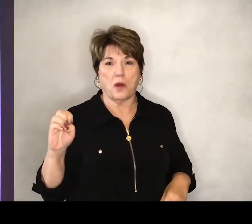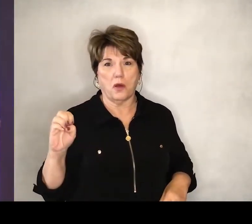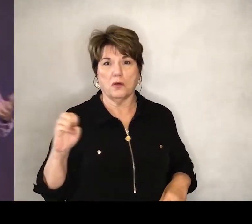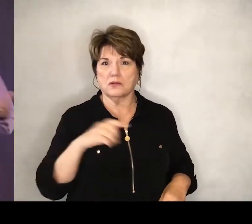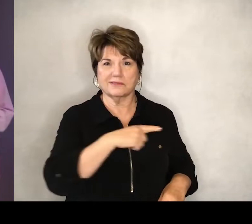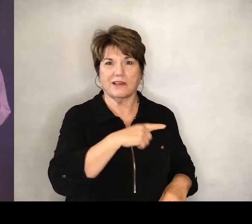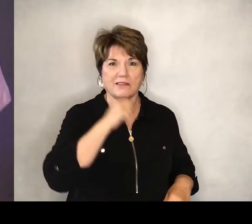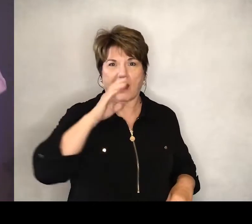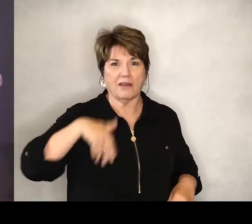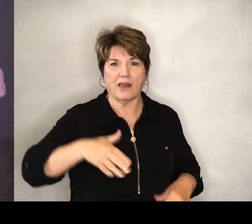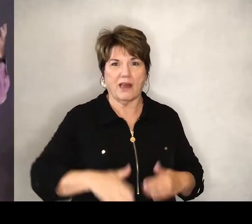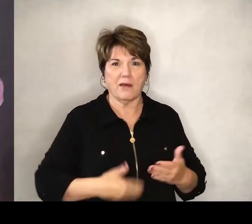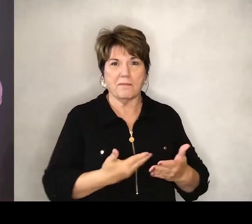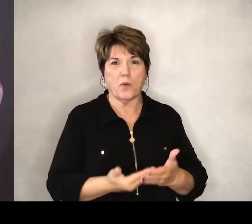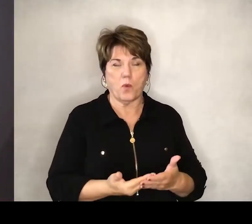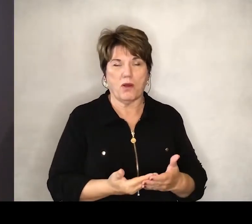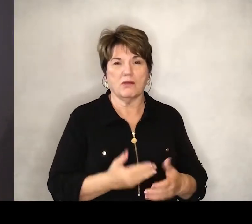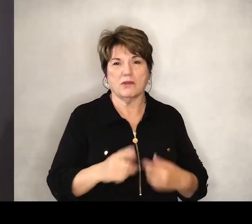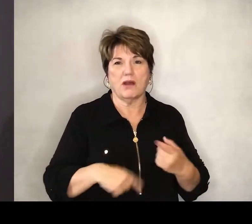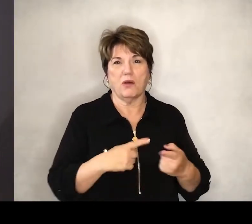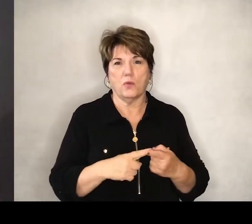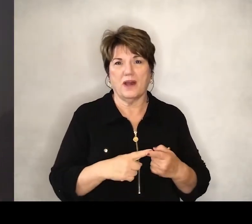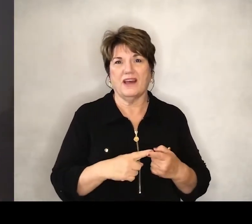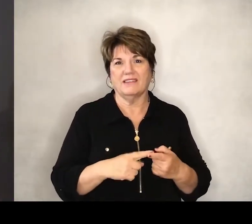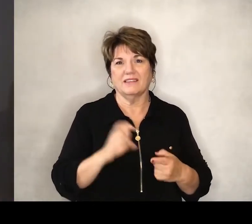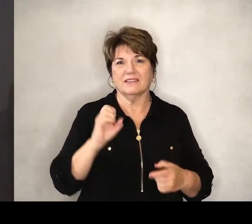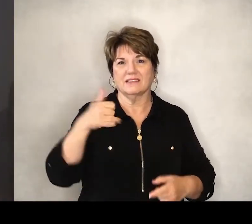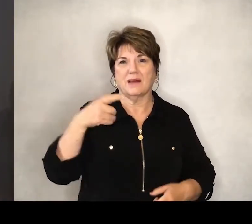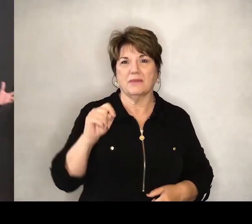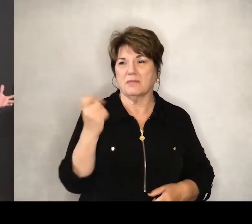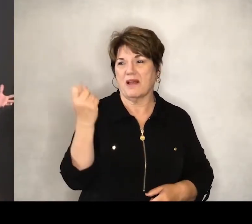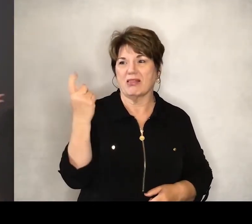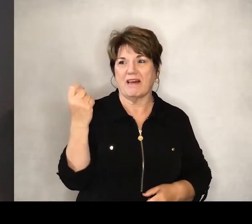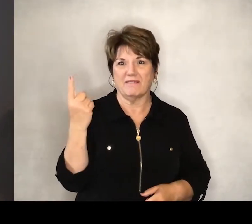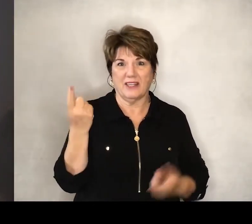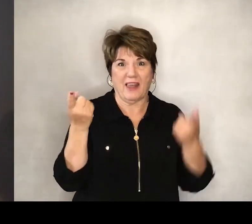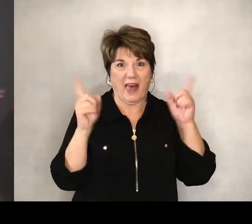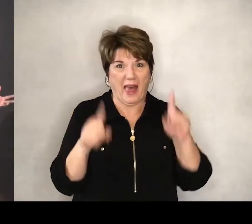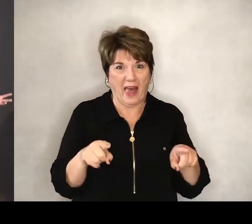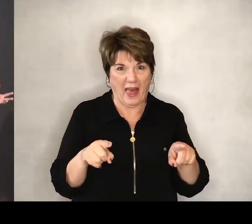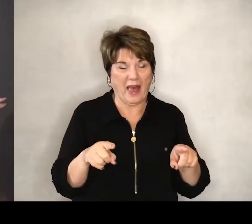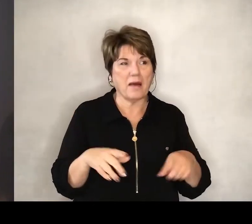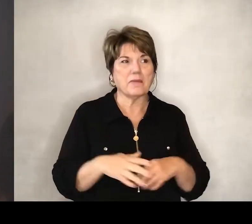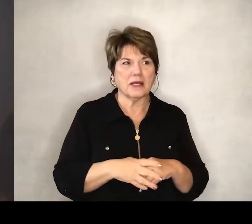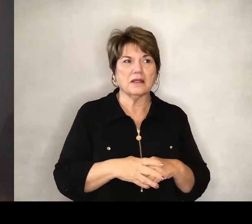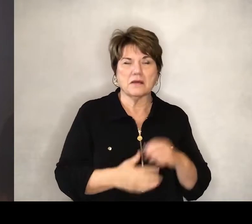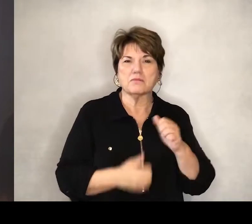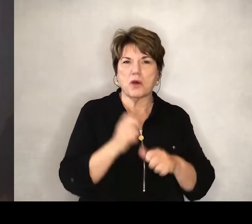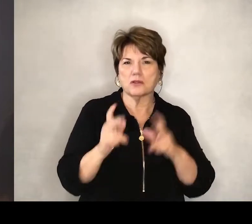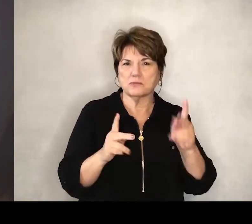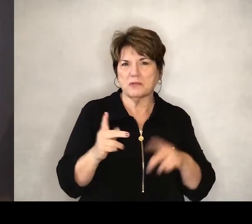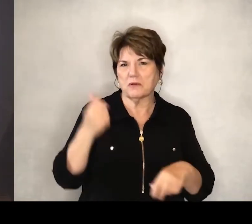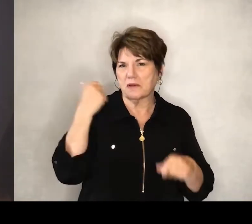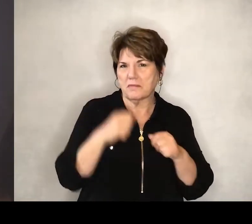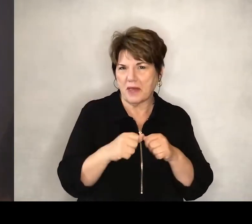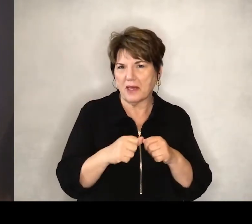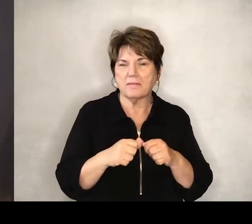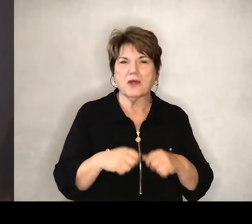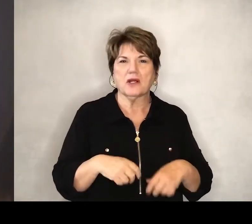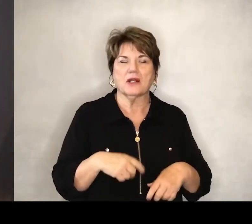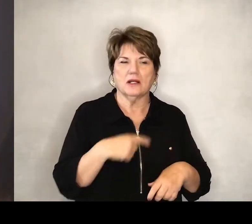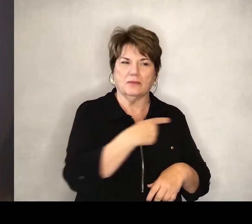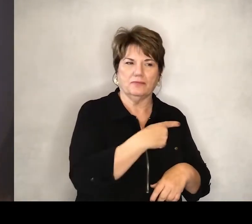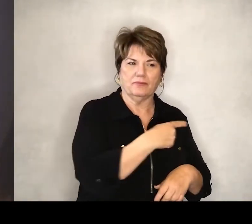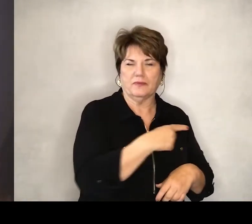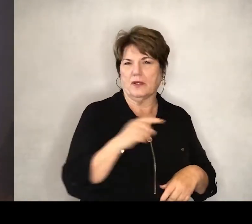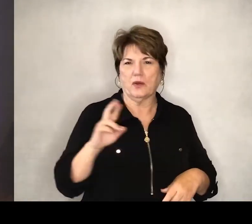happened, right? I mean, it's such a crazy sort of thing. It feels like it was yesterday. Everyone knows it was. They know where they were in that day. She doesn't remember where she was in that day because she wasn't